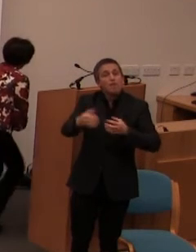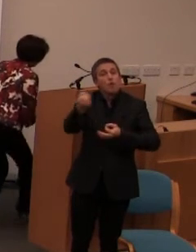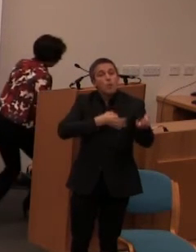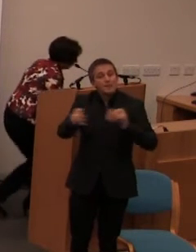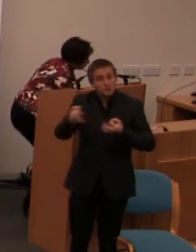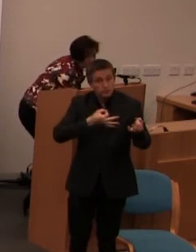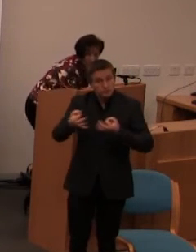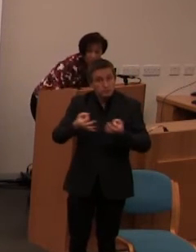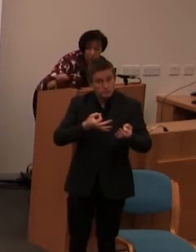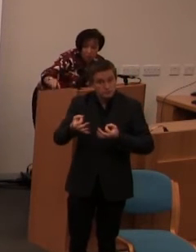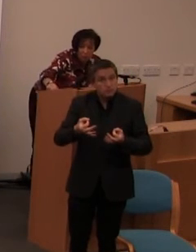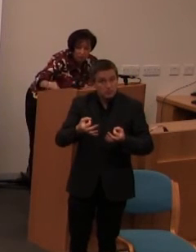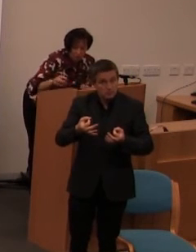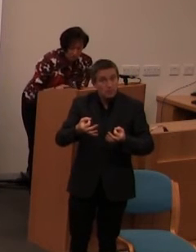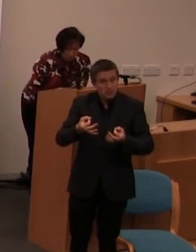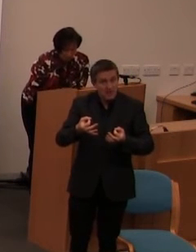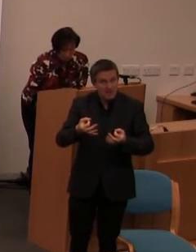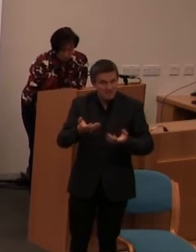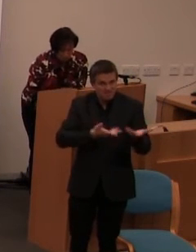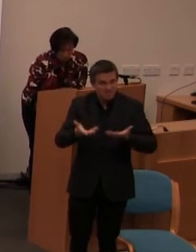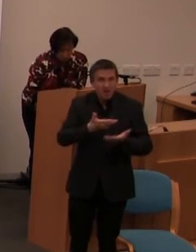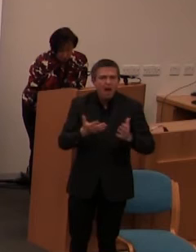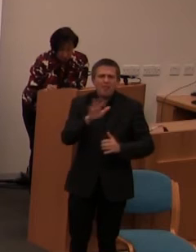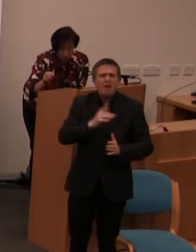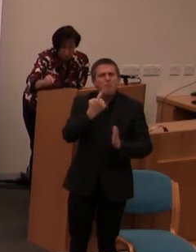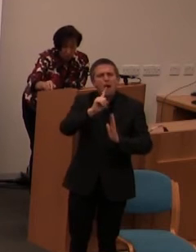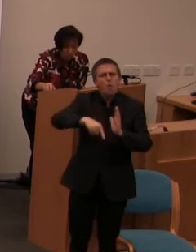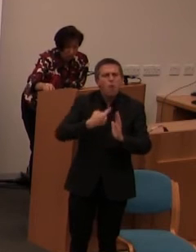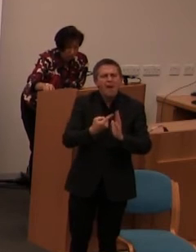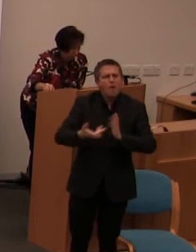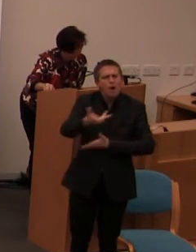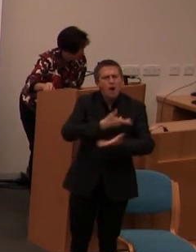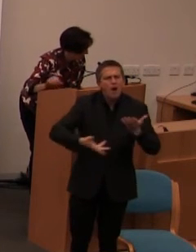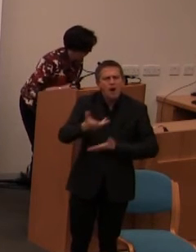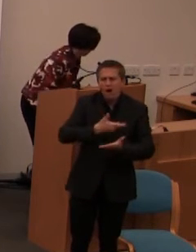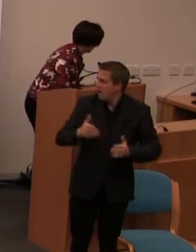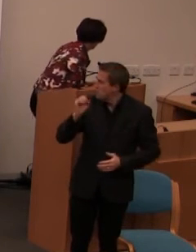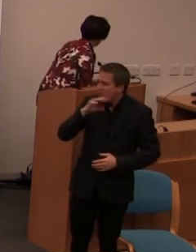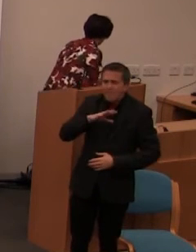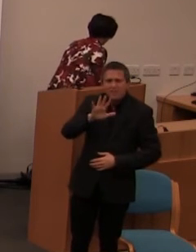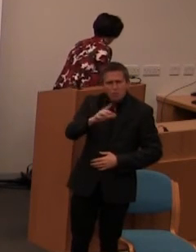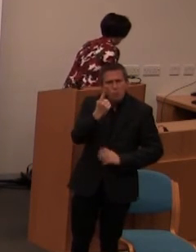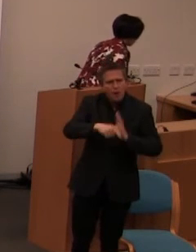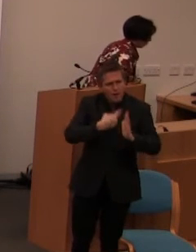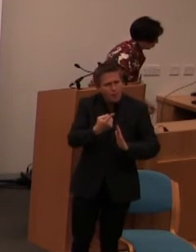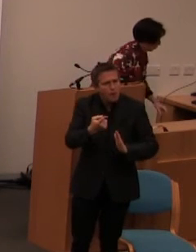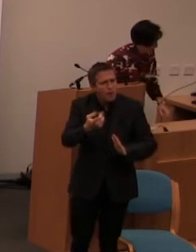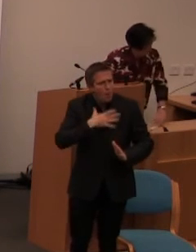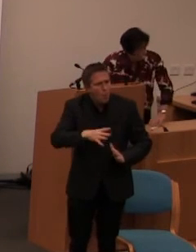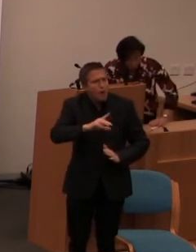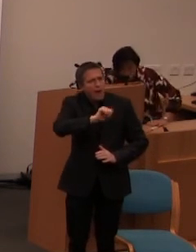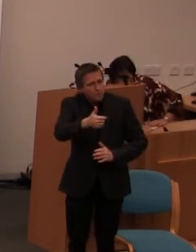and hopefully we'll have a good going session. We've got an hour or so, and I'm looking forward to hearing your views, your concerns, your issues